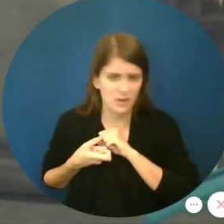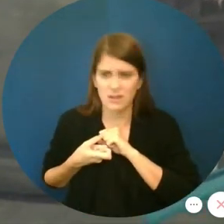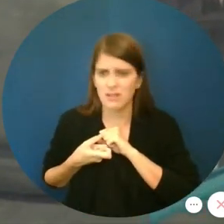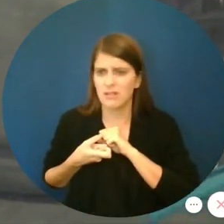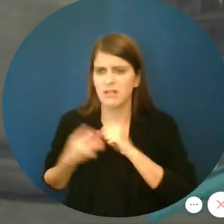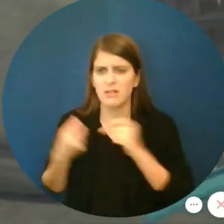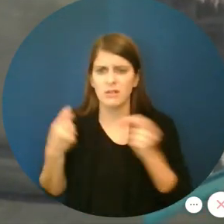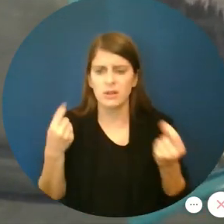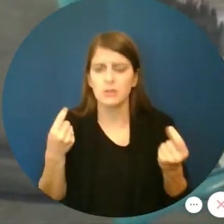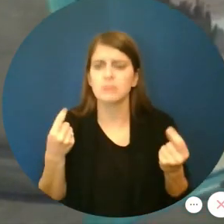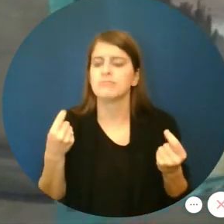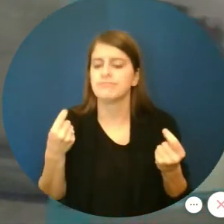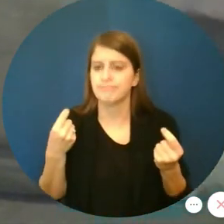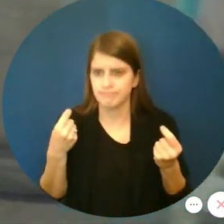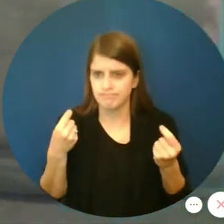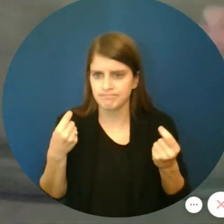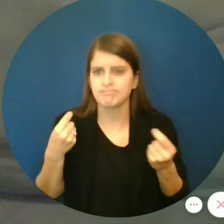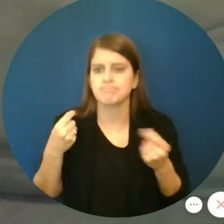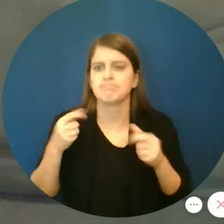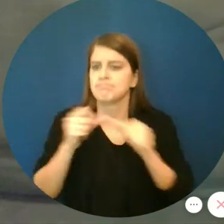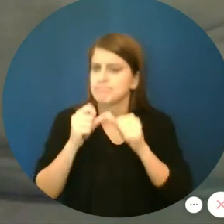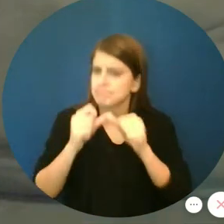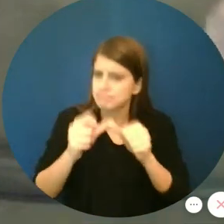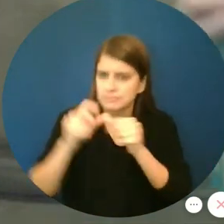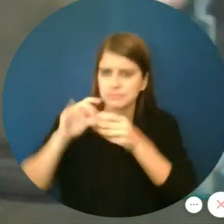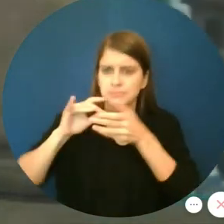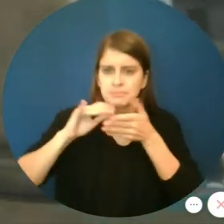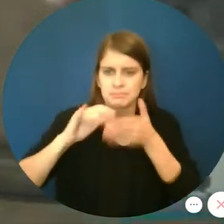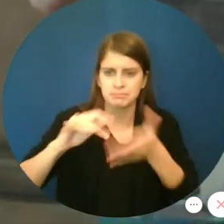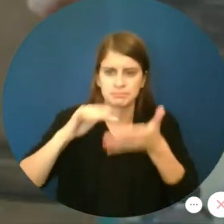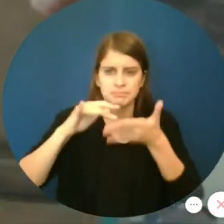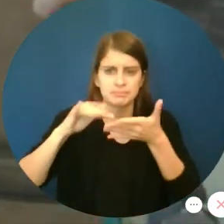do: return to his studies.